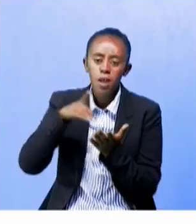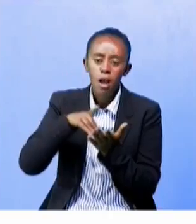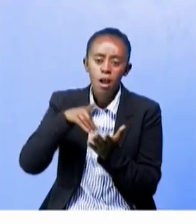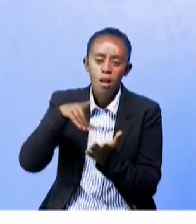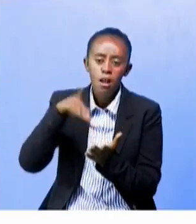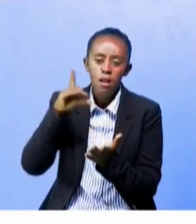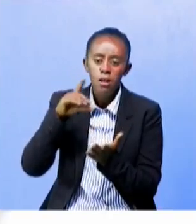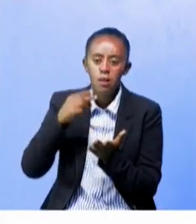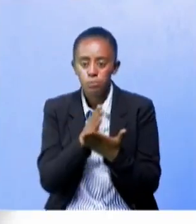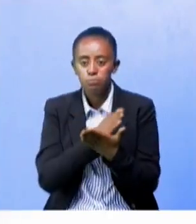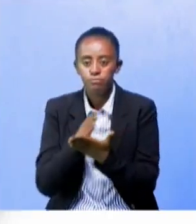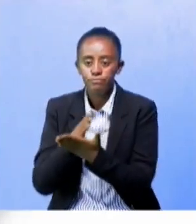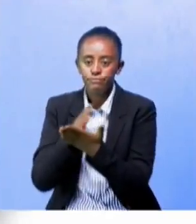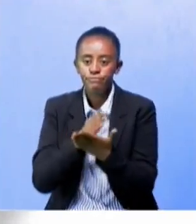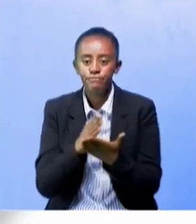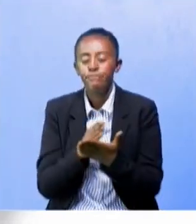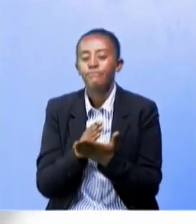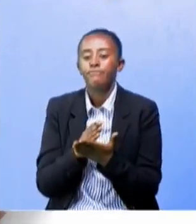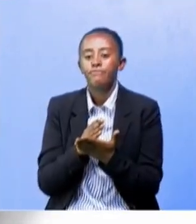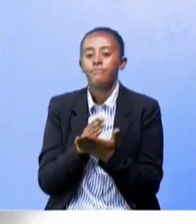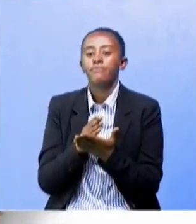participating